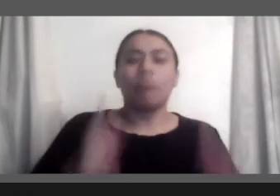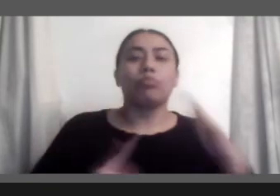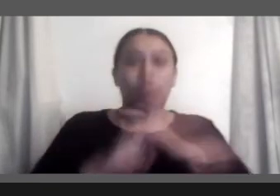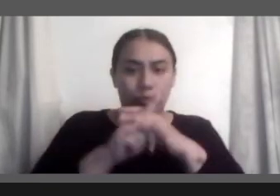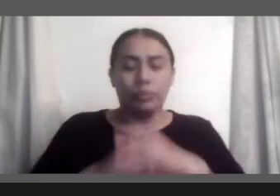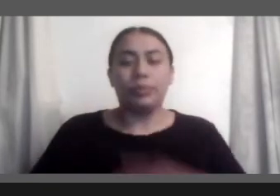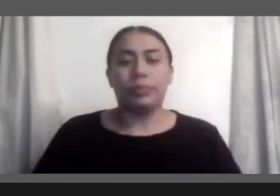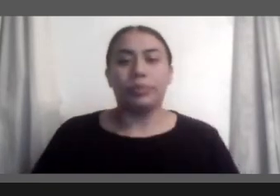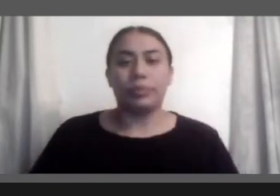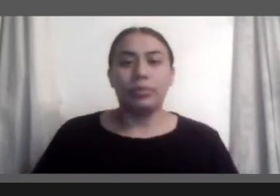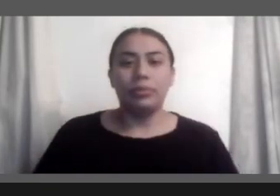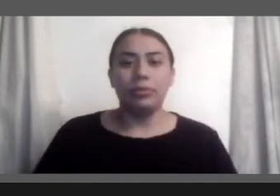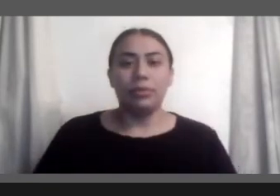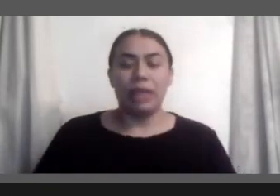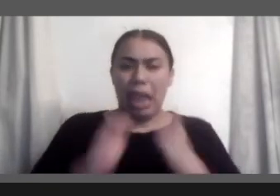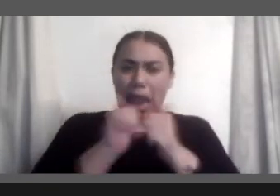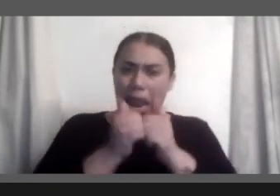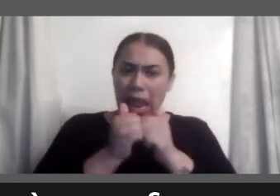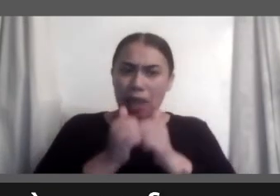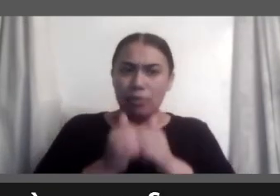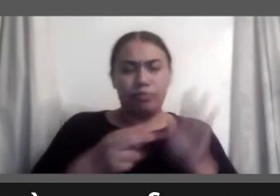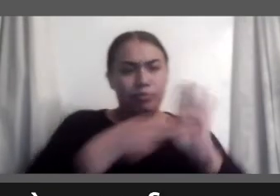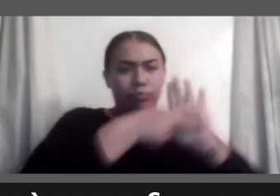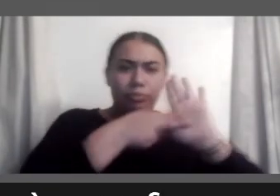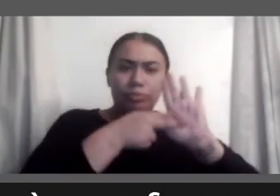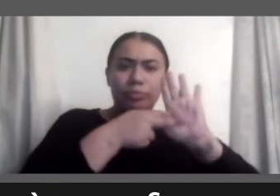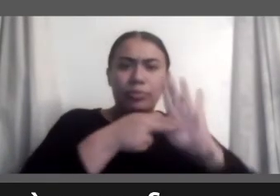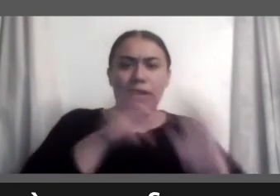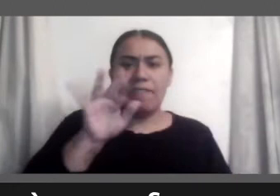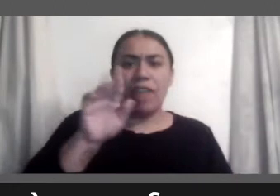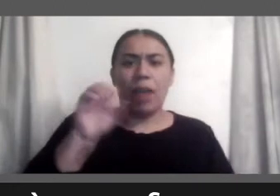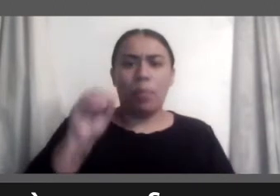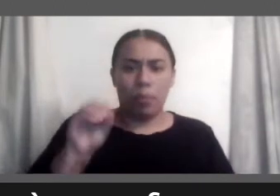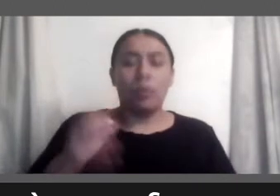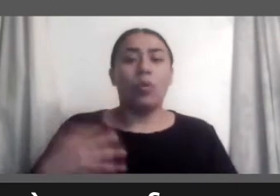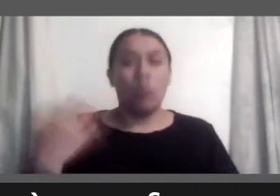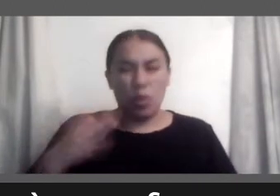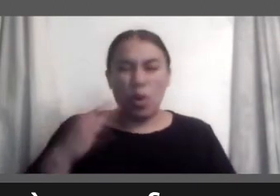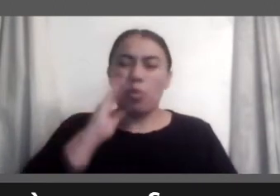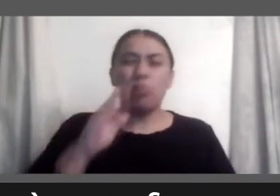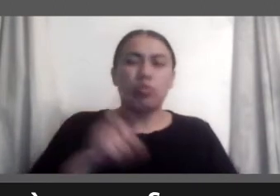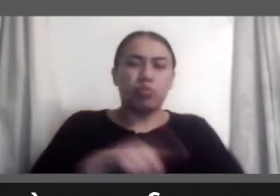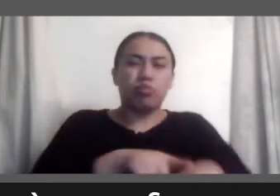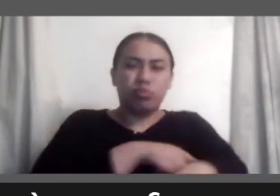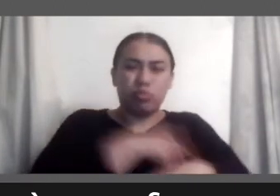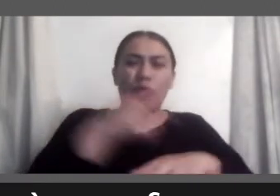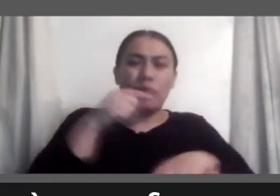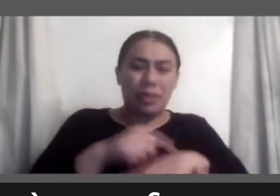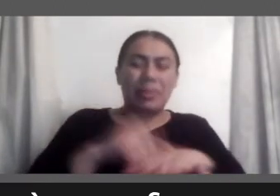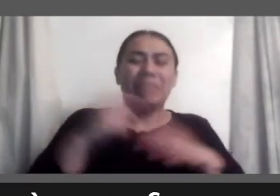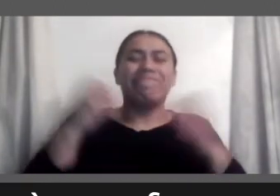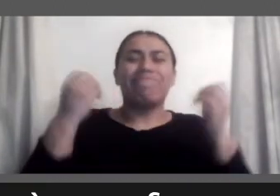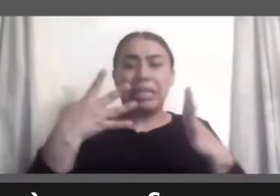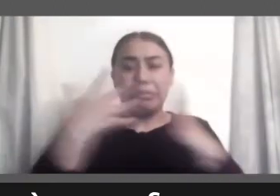painful stimuli, and viral infections. A diagnosis of fibromyalgia can take time to confirm, as many of the